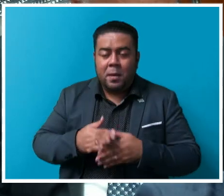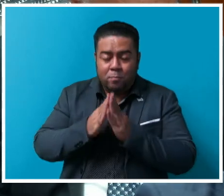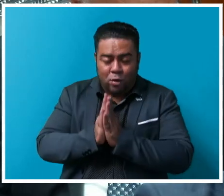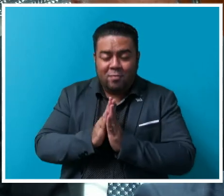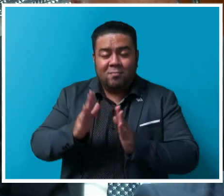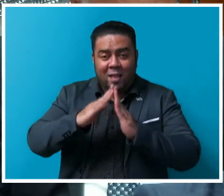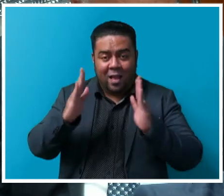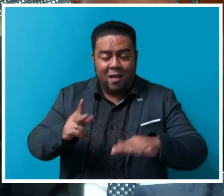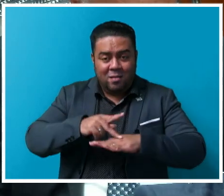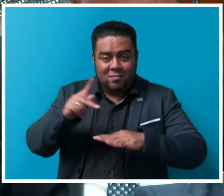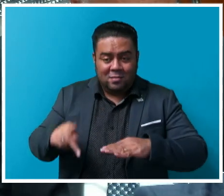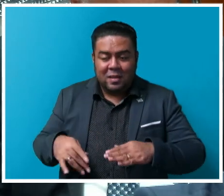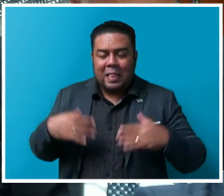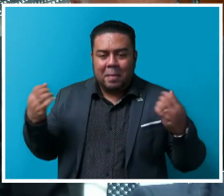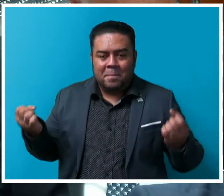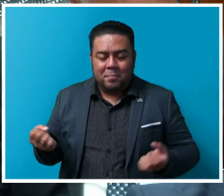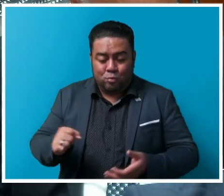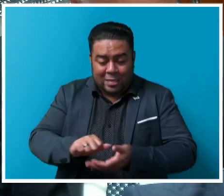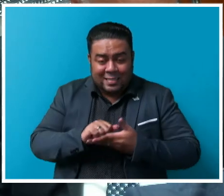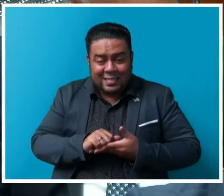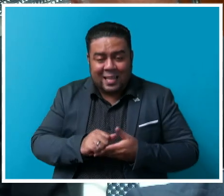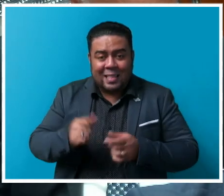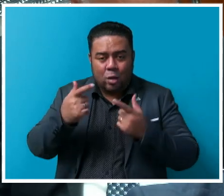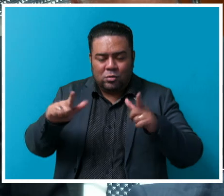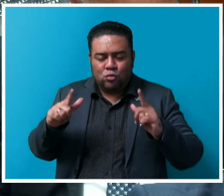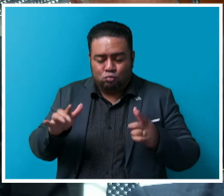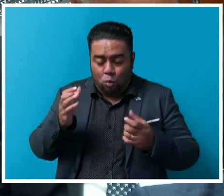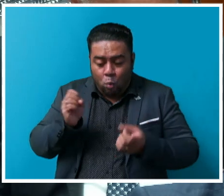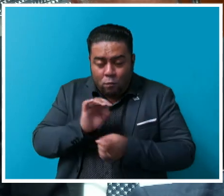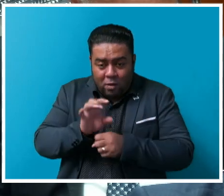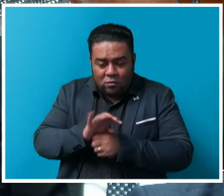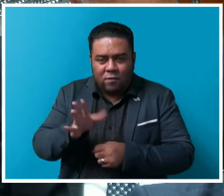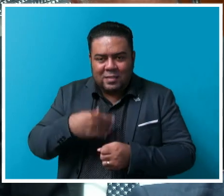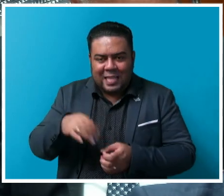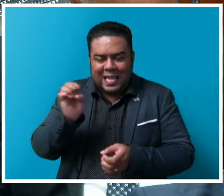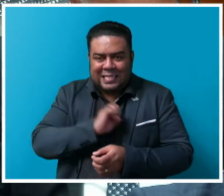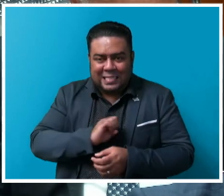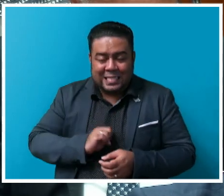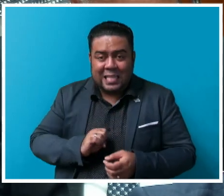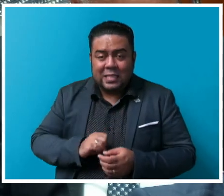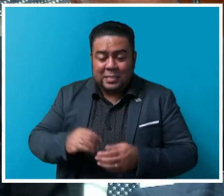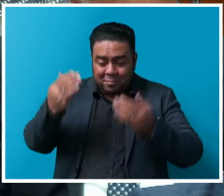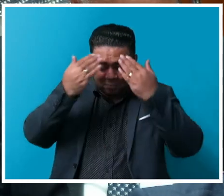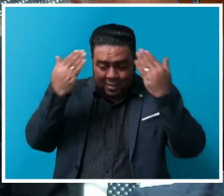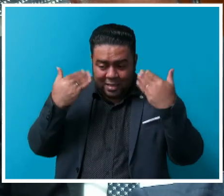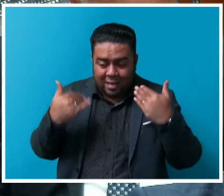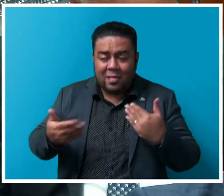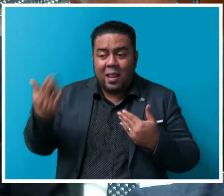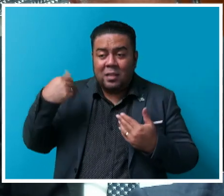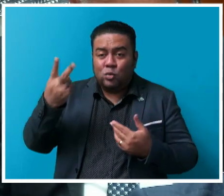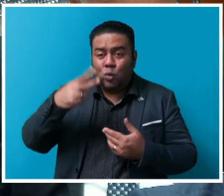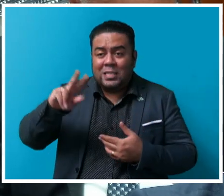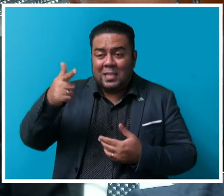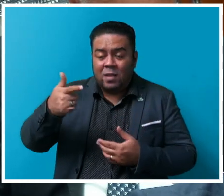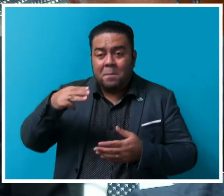House embraces the counsel of His Excellency. Honorable Speaker, in the last 27